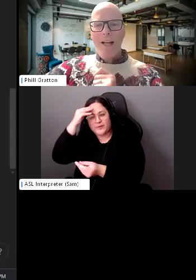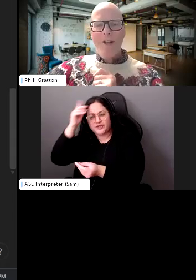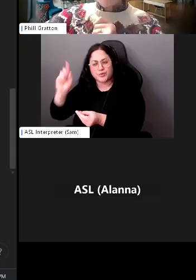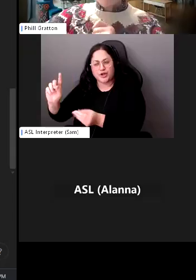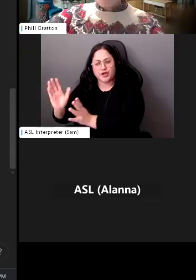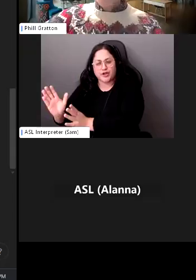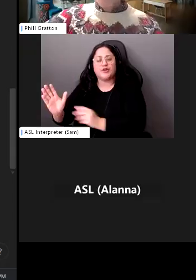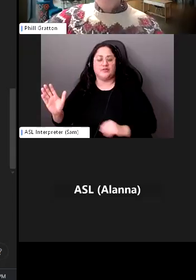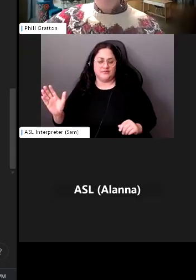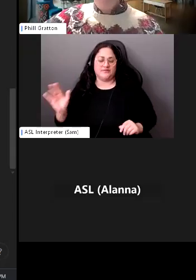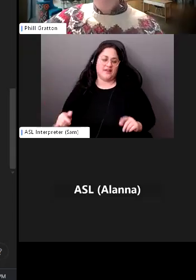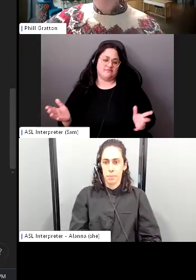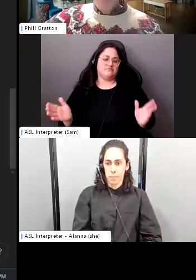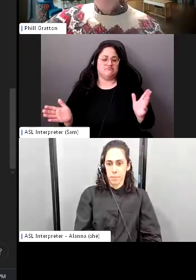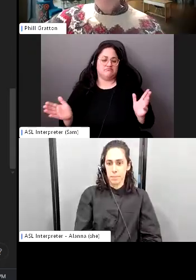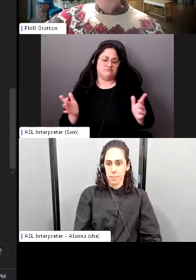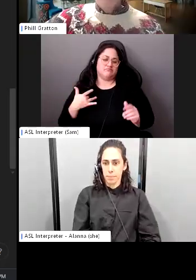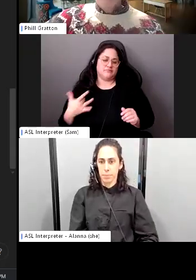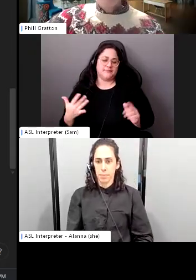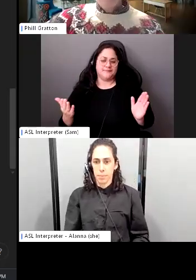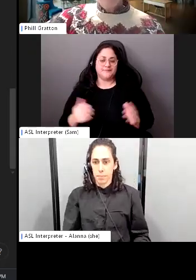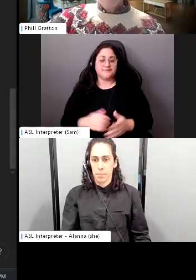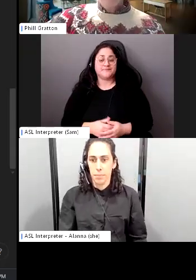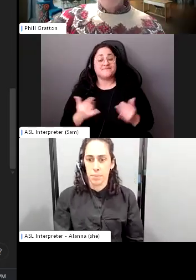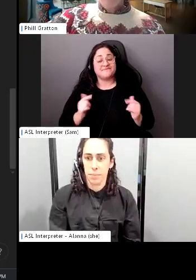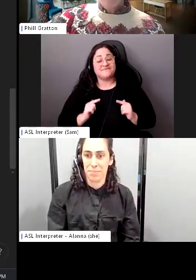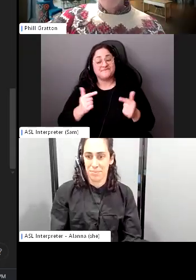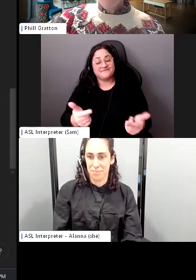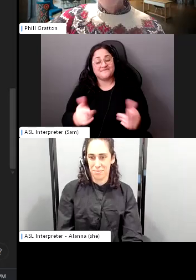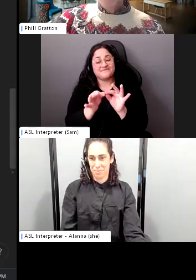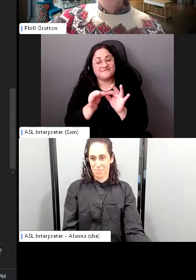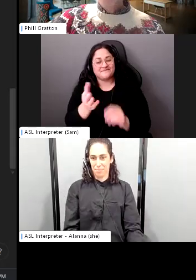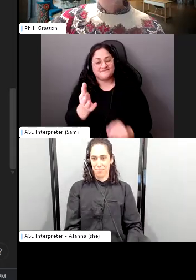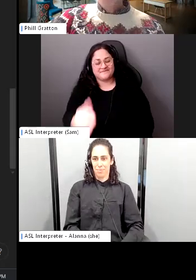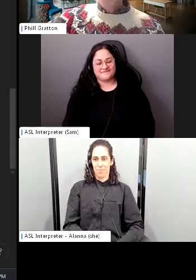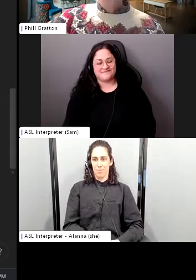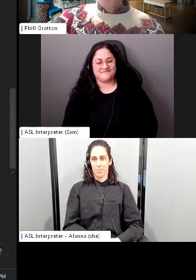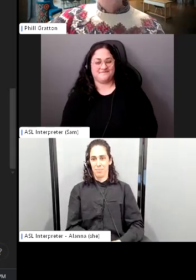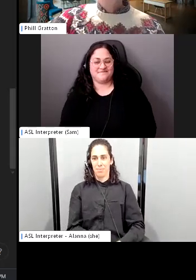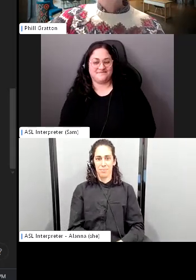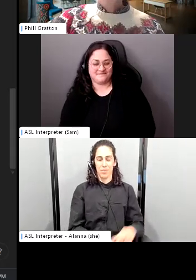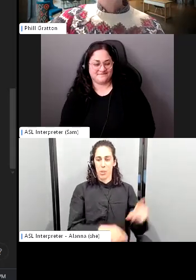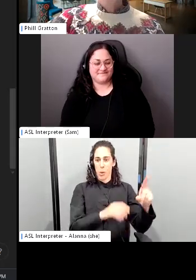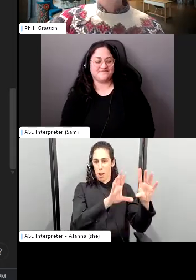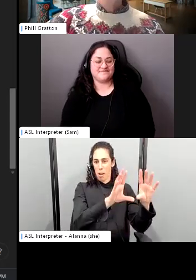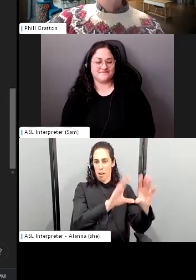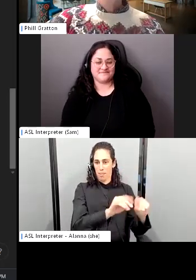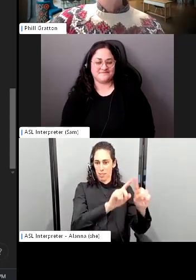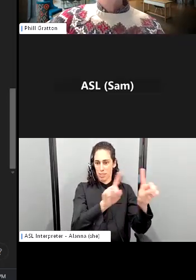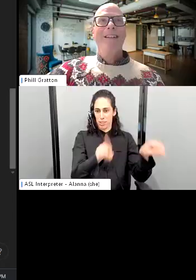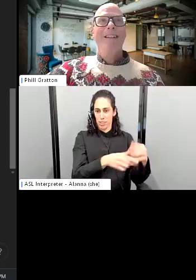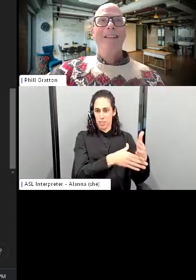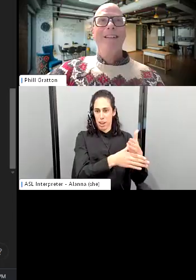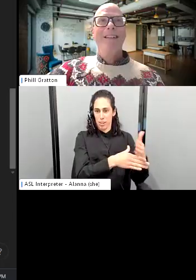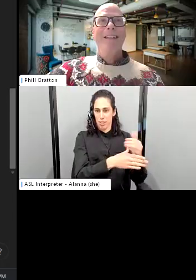on with the presentation and come back. Yeah, you can just stop your share for a second. Yep. You can look at me for a second. Can